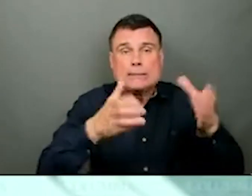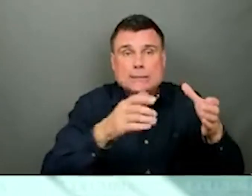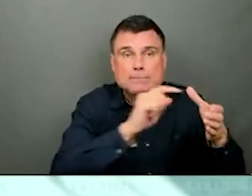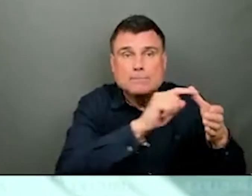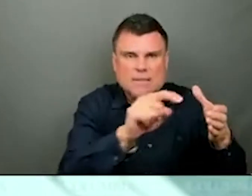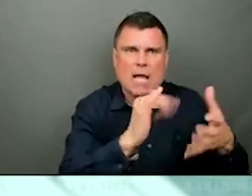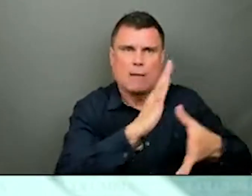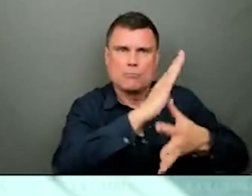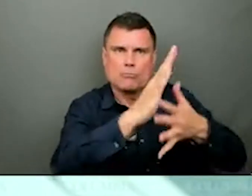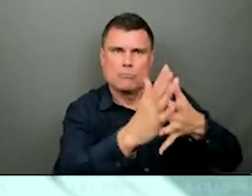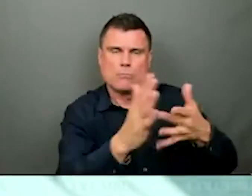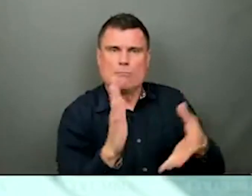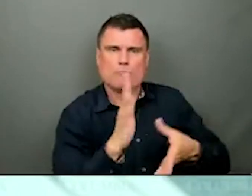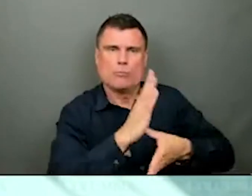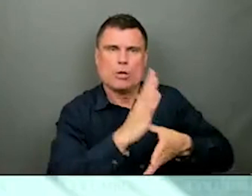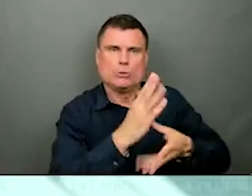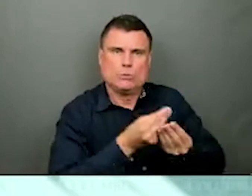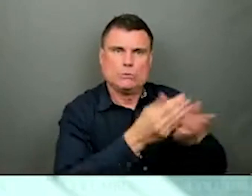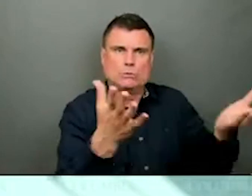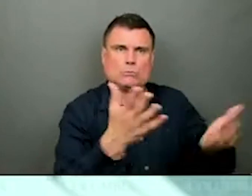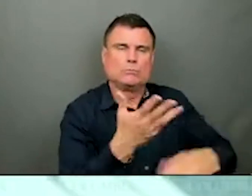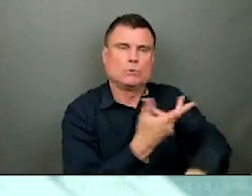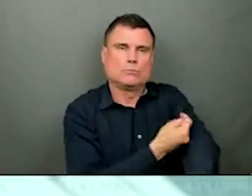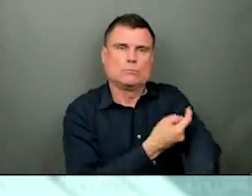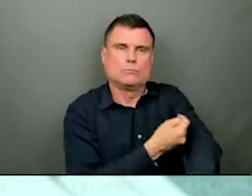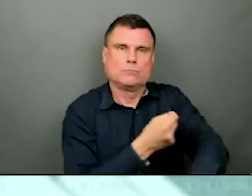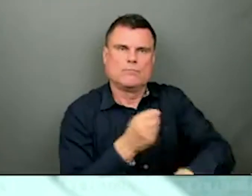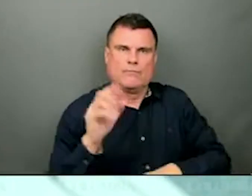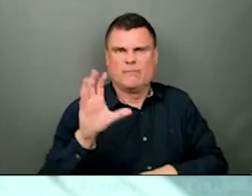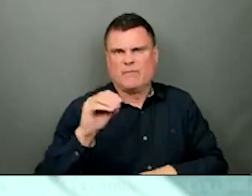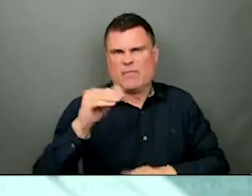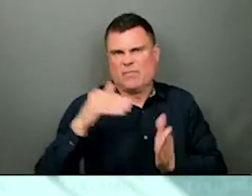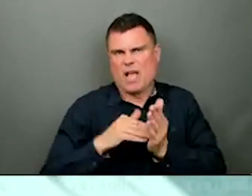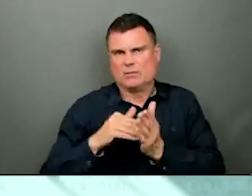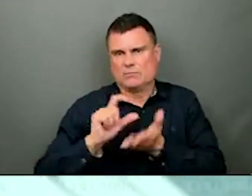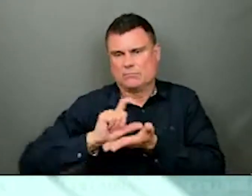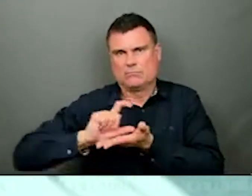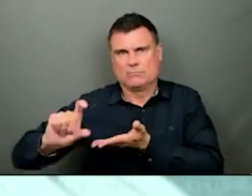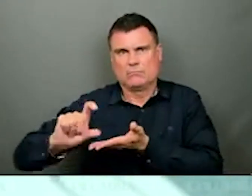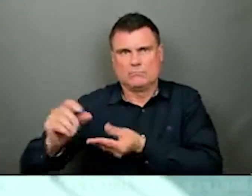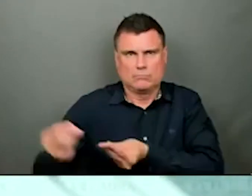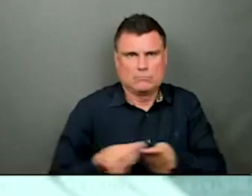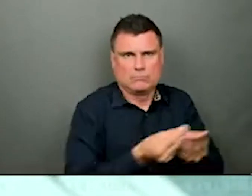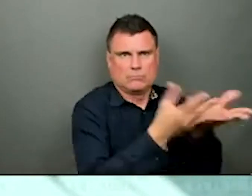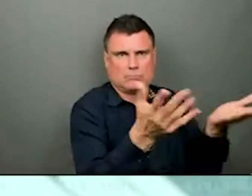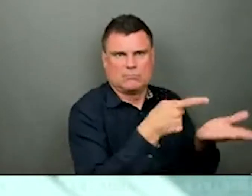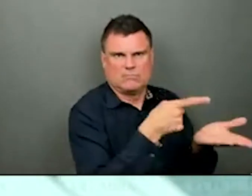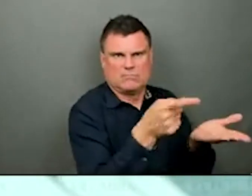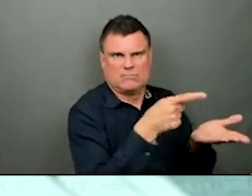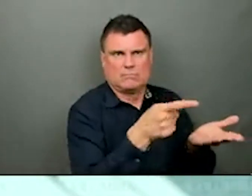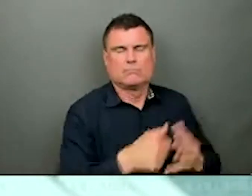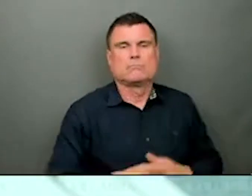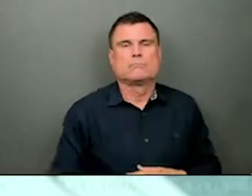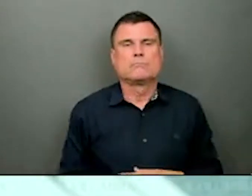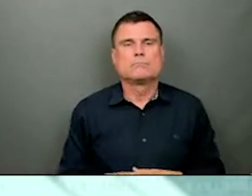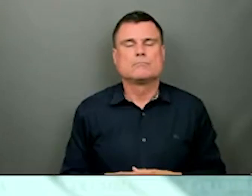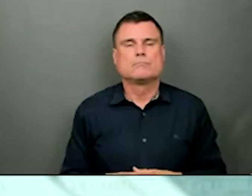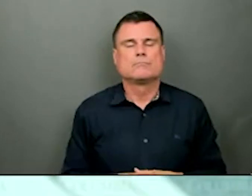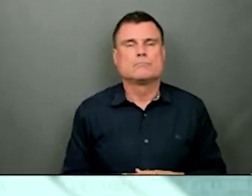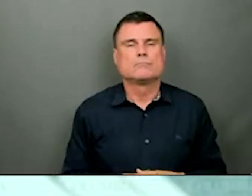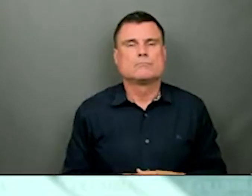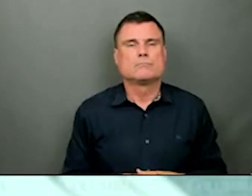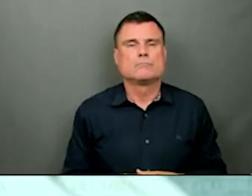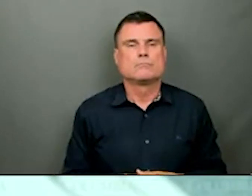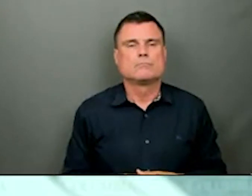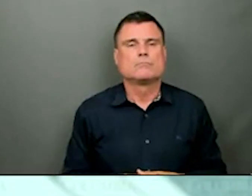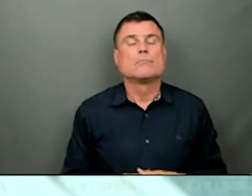significant increases, but we want it to do more. We don't expect that to be an issue, but we also want to get vaccine into people's arms